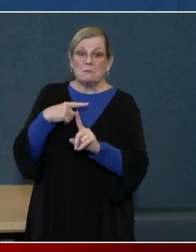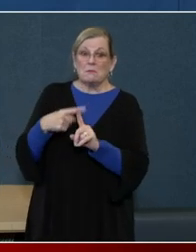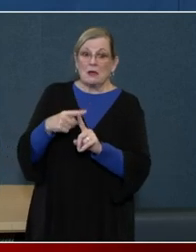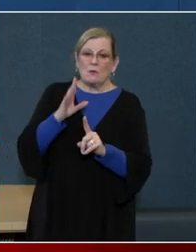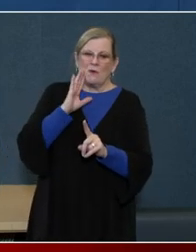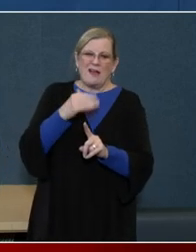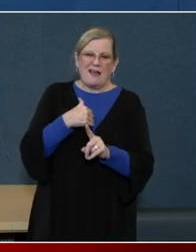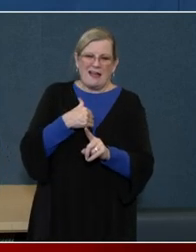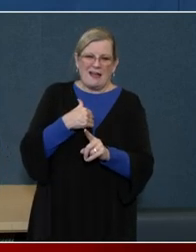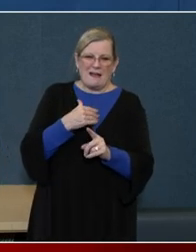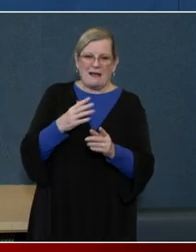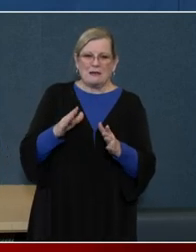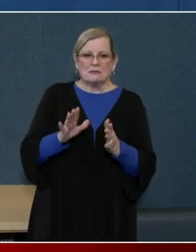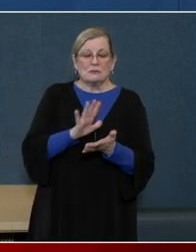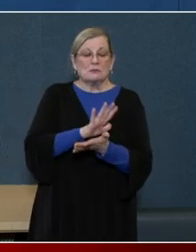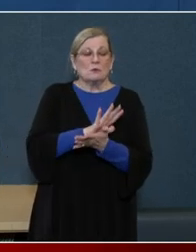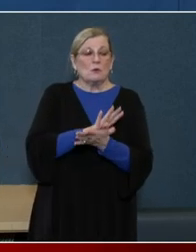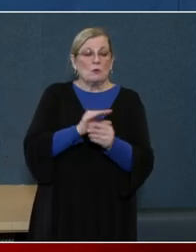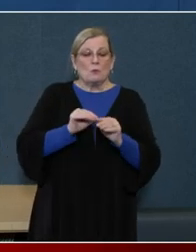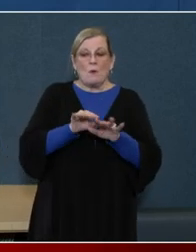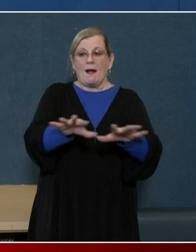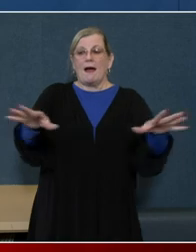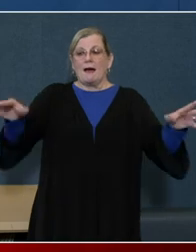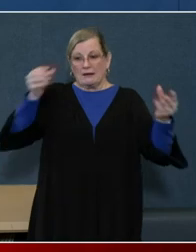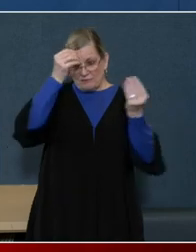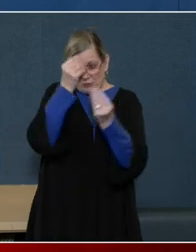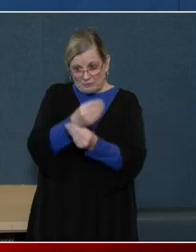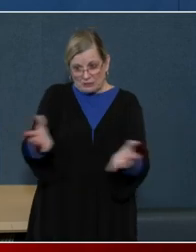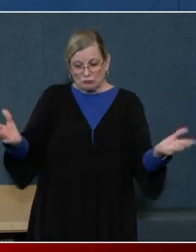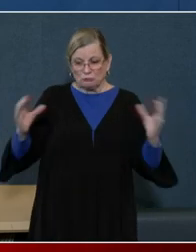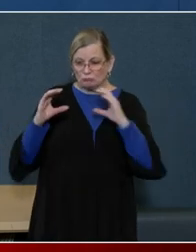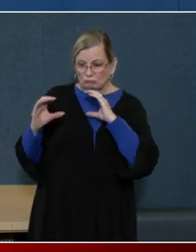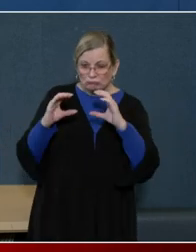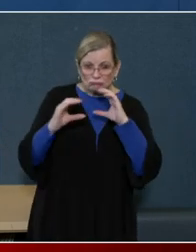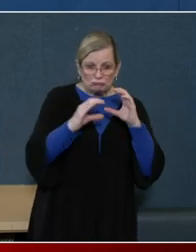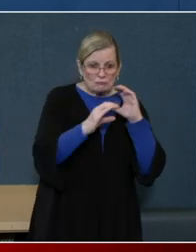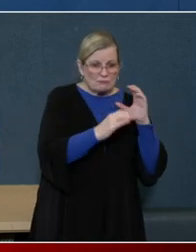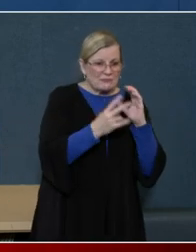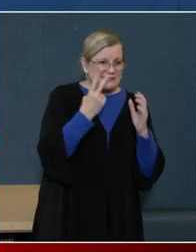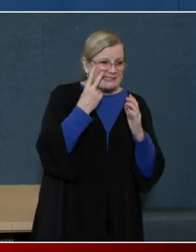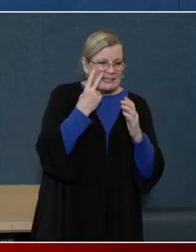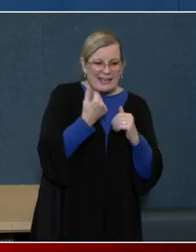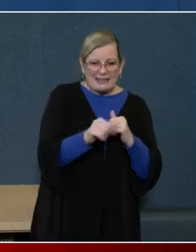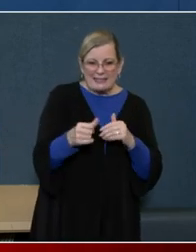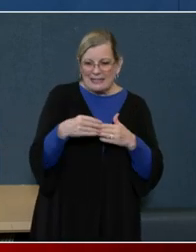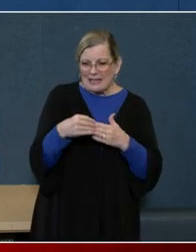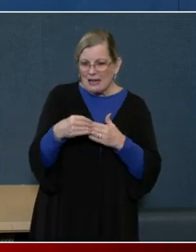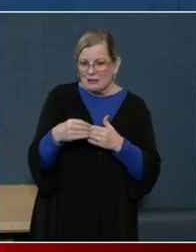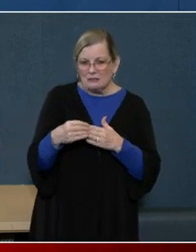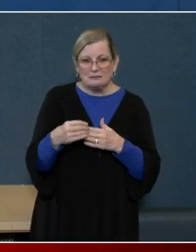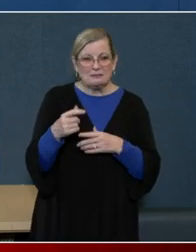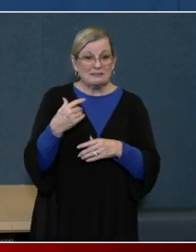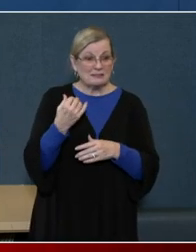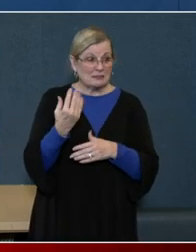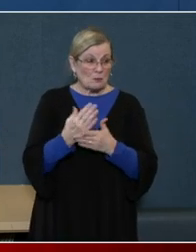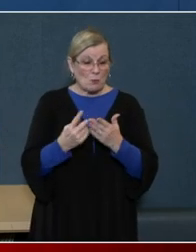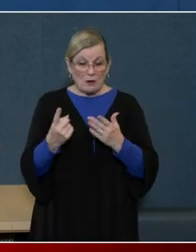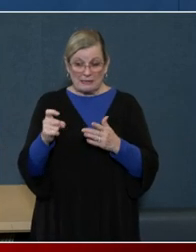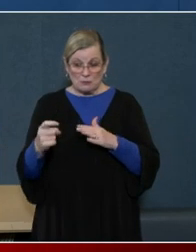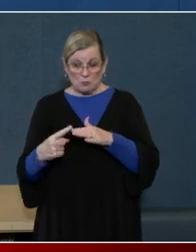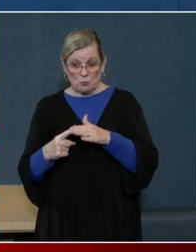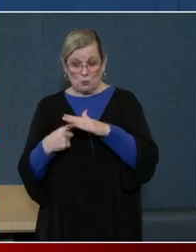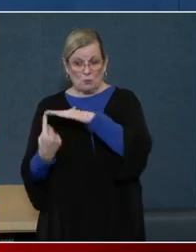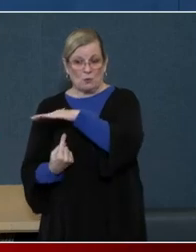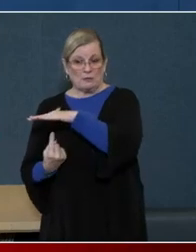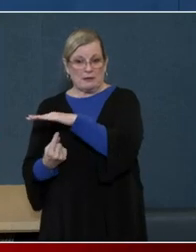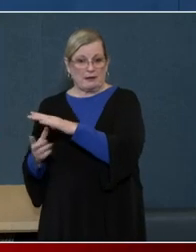school-wide communication, and then we'll provide any guidance to any individual needing to quarantine accordingly in alignment with